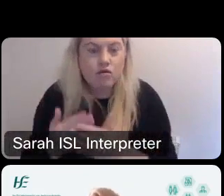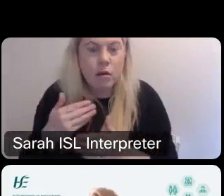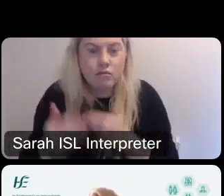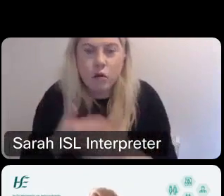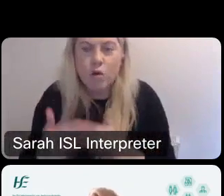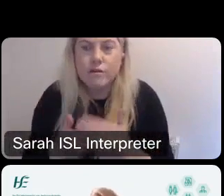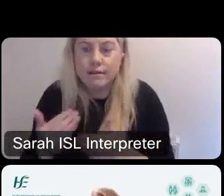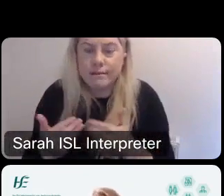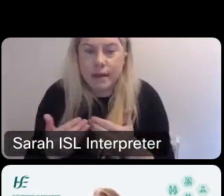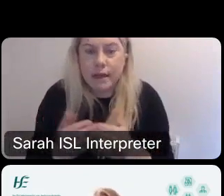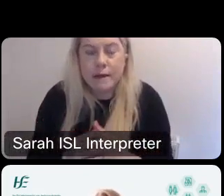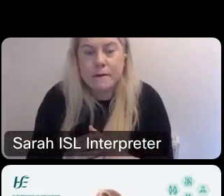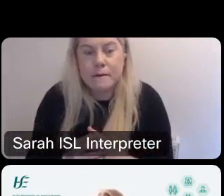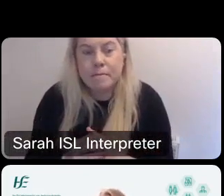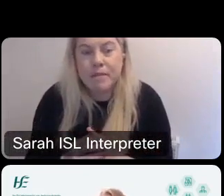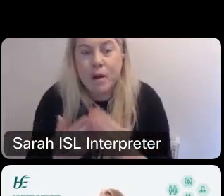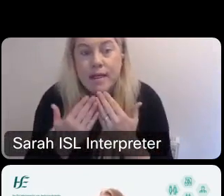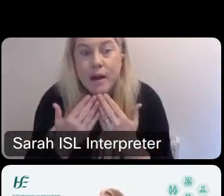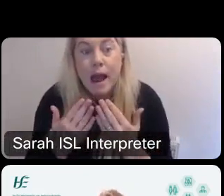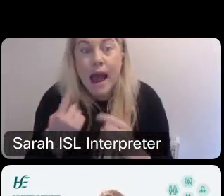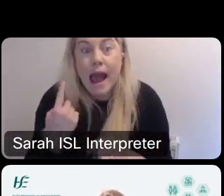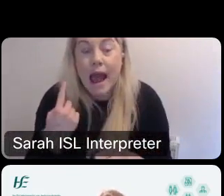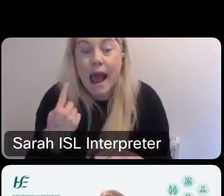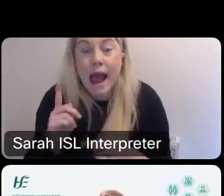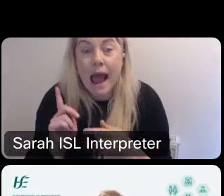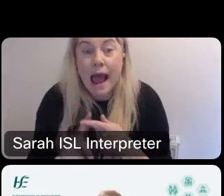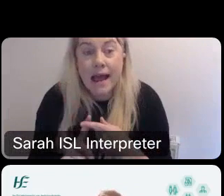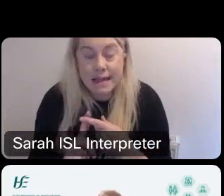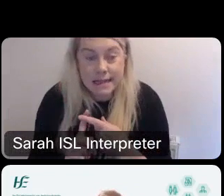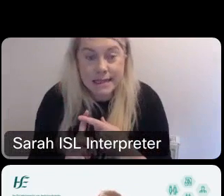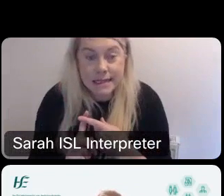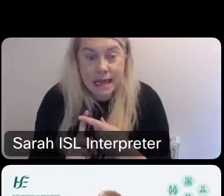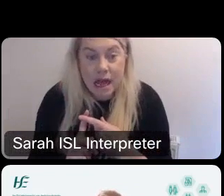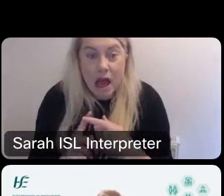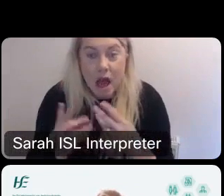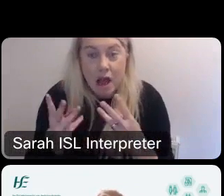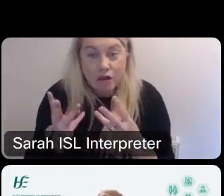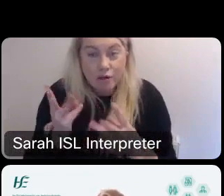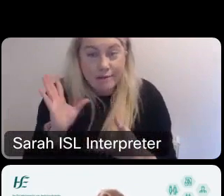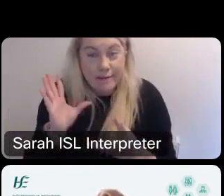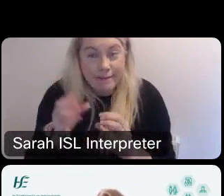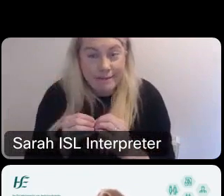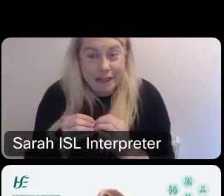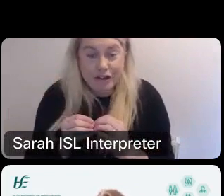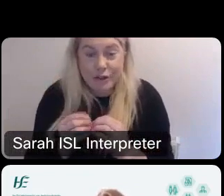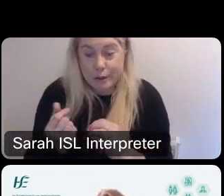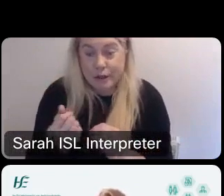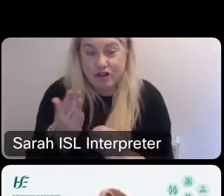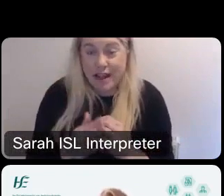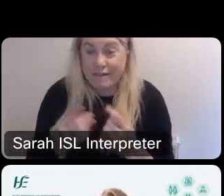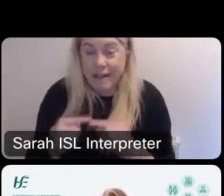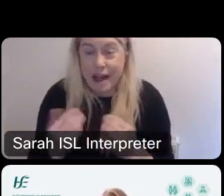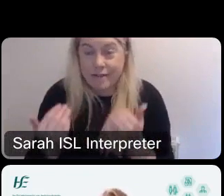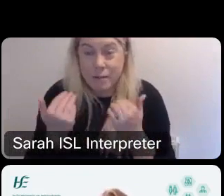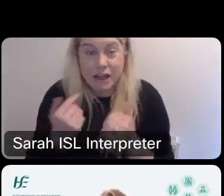the open disclosure meeting. Thank you. Just wrapping up again, as I said, with some final notices. We do have